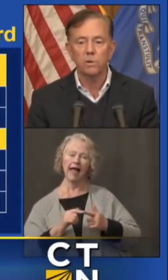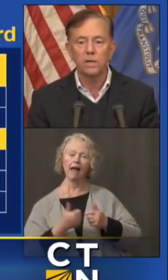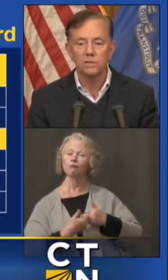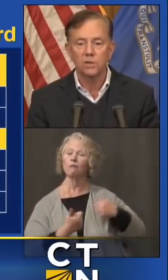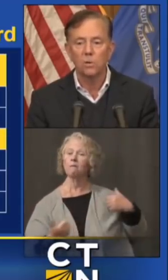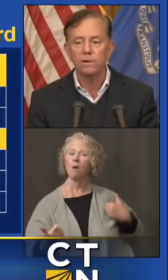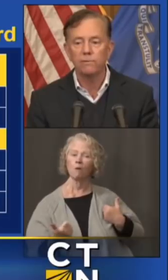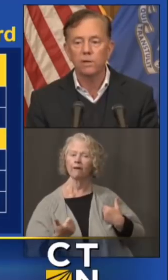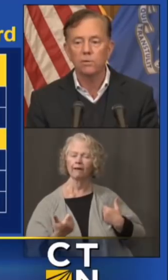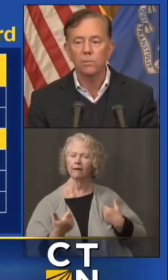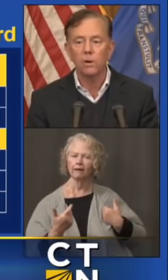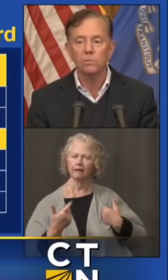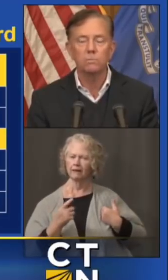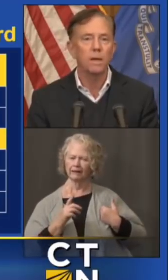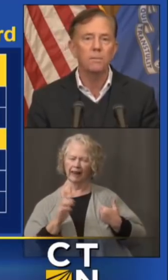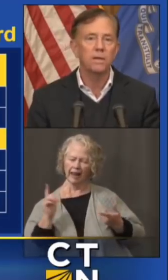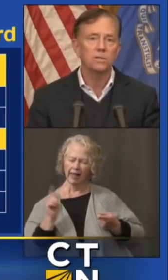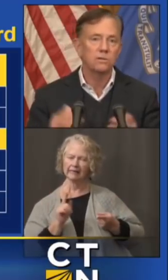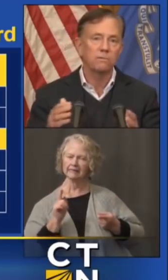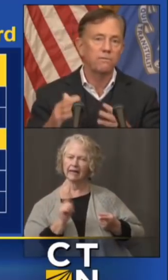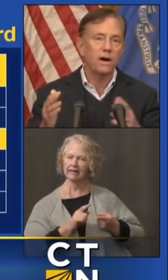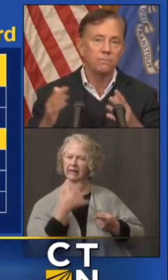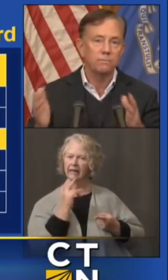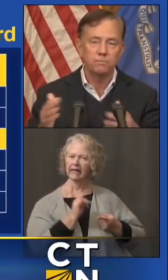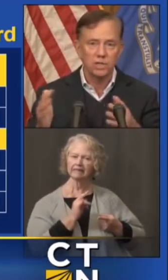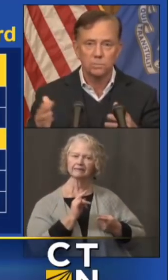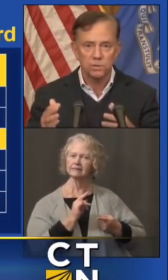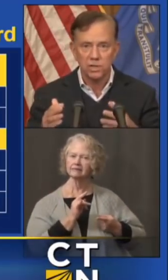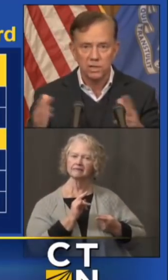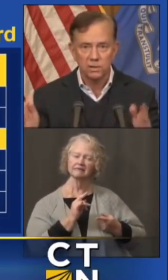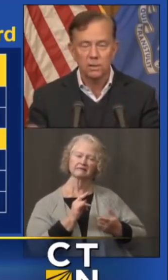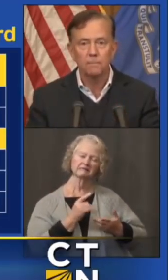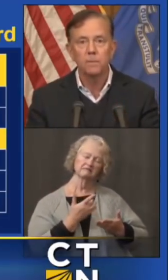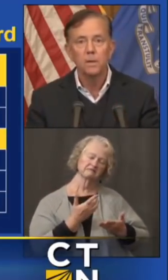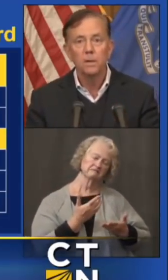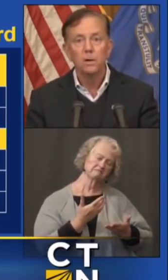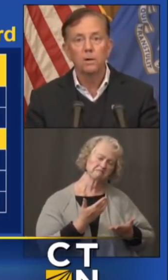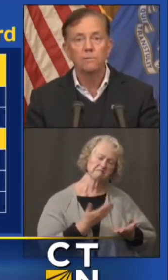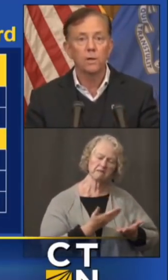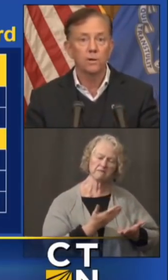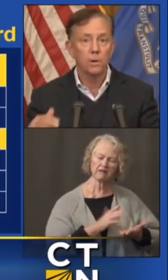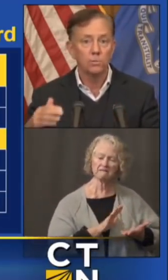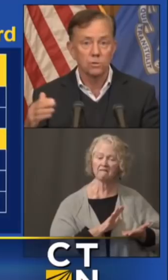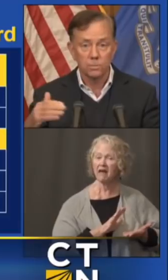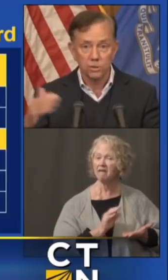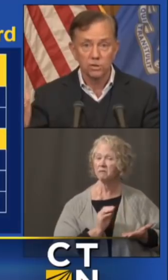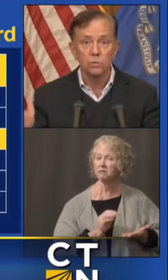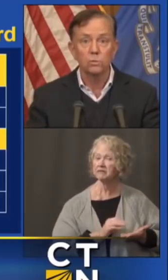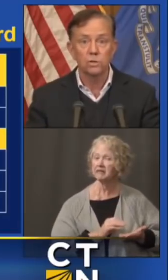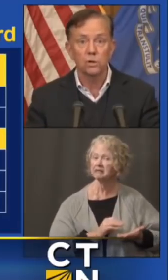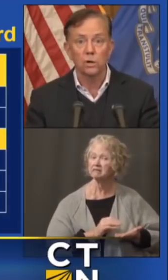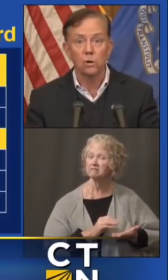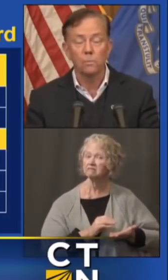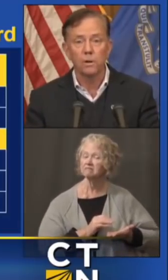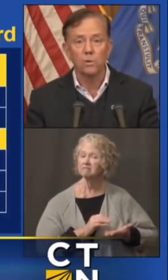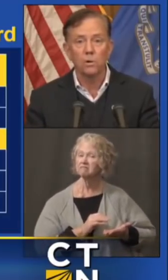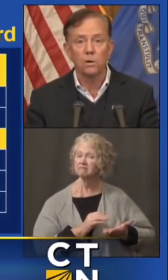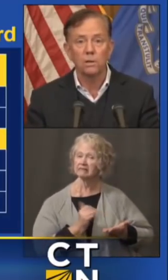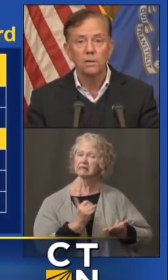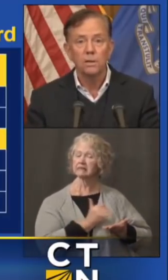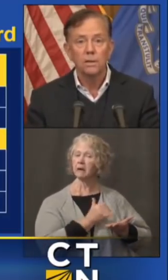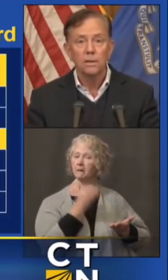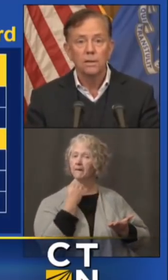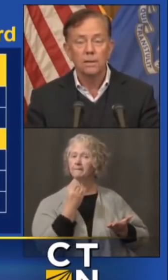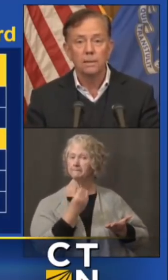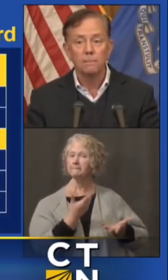many fewer kids going fully remote. Maybe it's 5-6% are fully remote in terms of schools that aren't open at